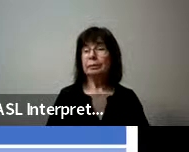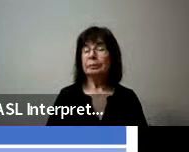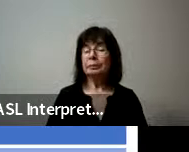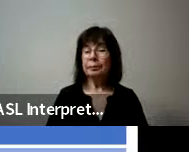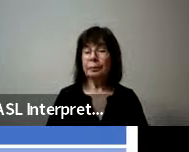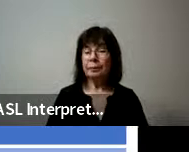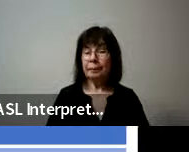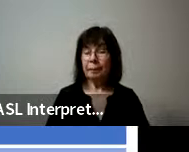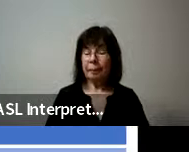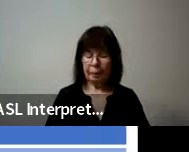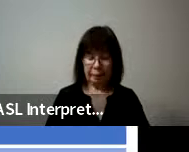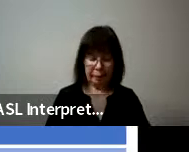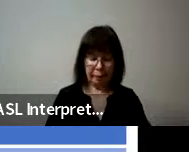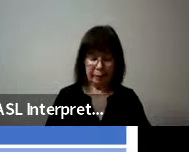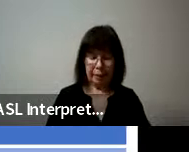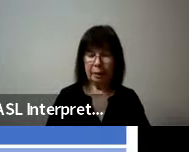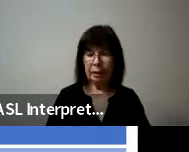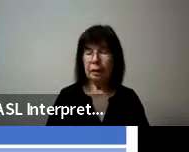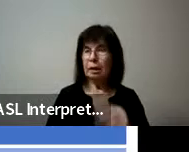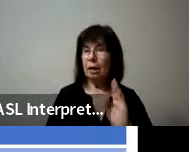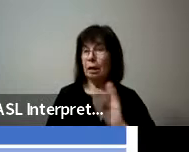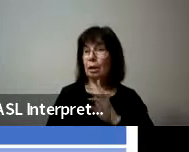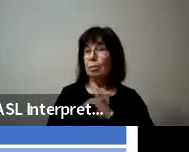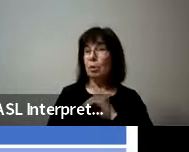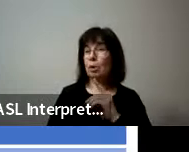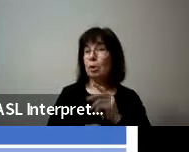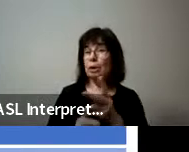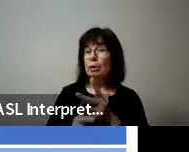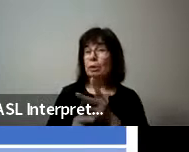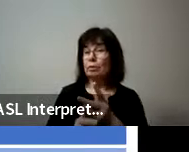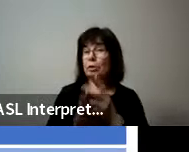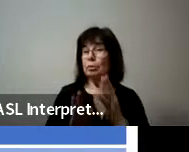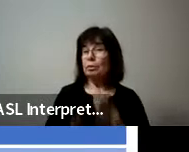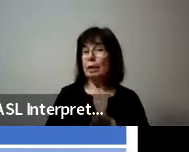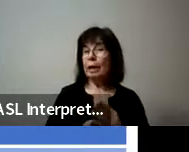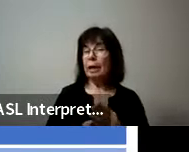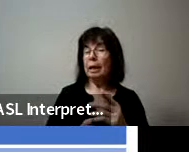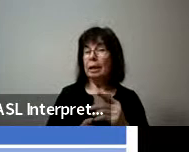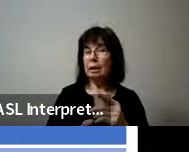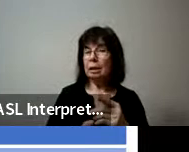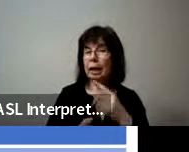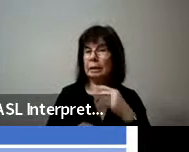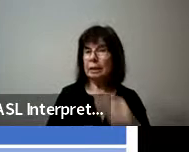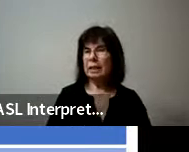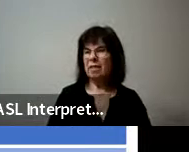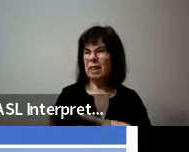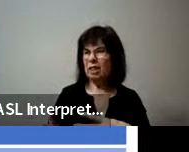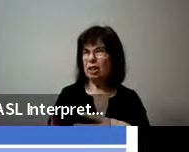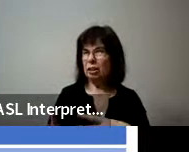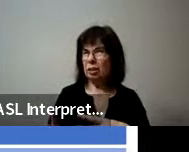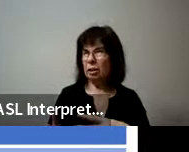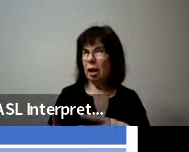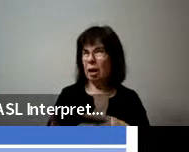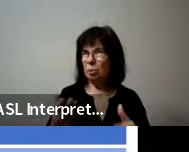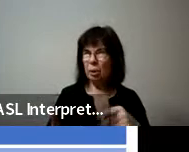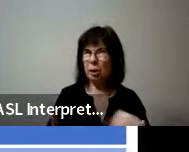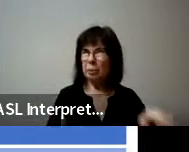that the Board of Supervisors passed an eviction moratorium, as I think you probably all